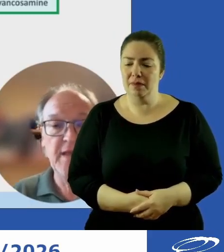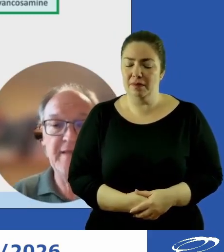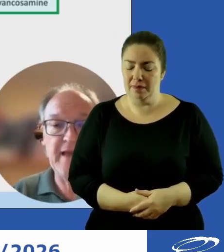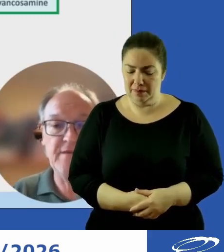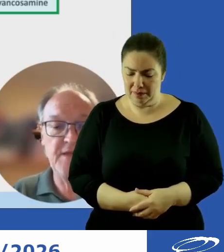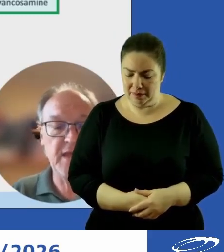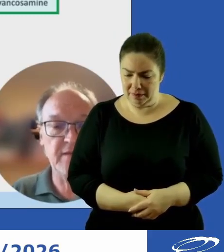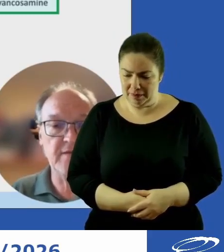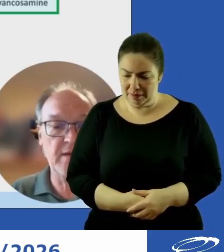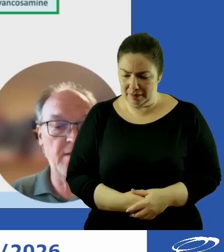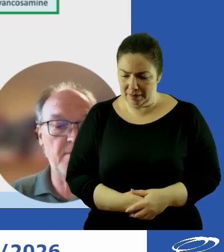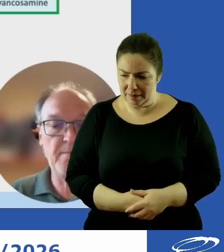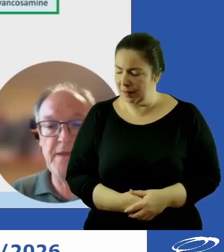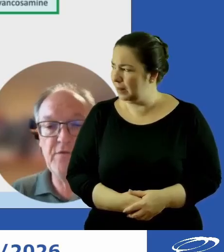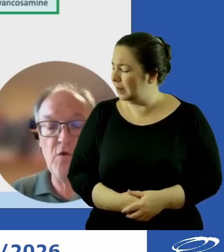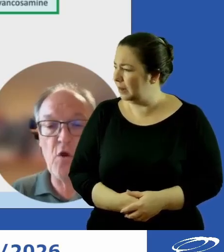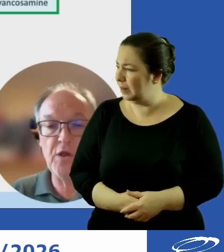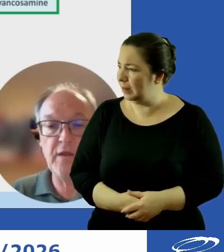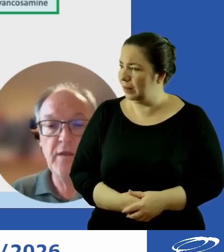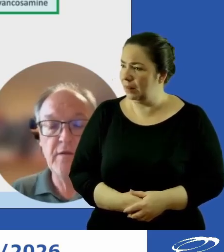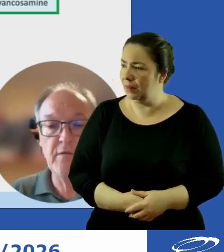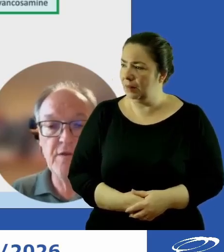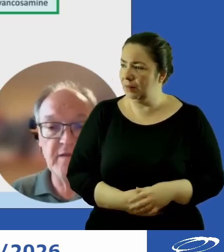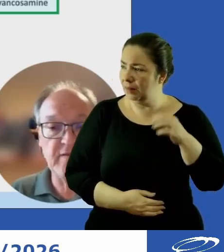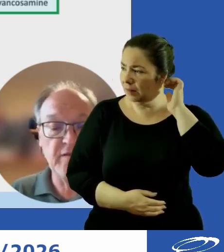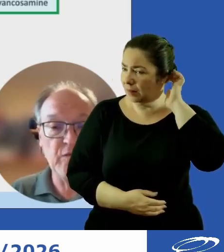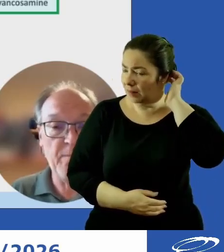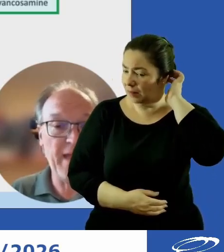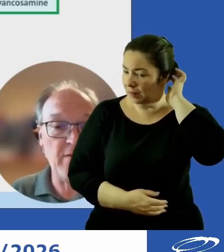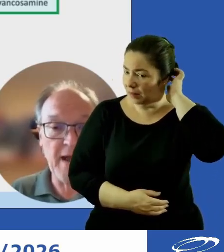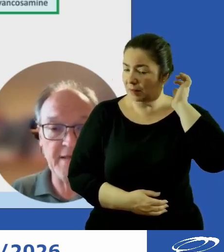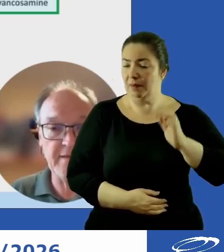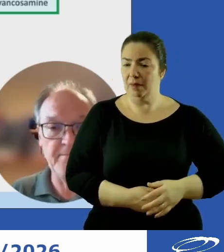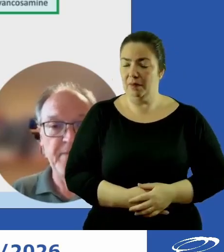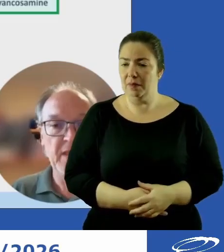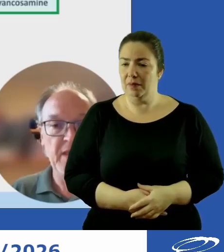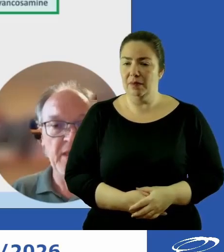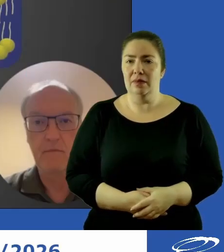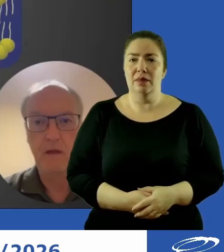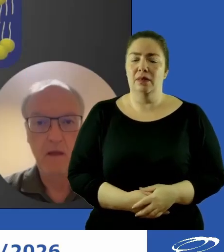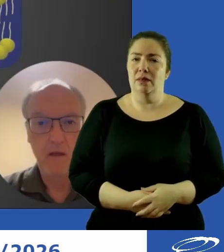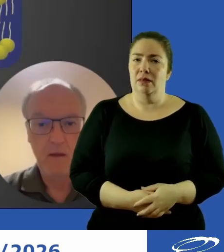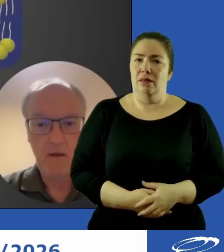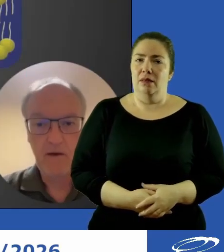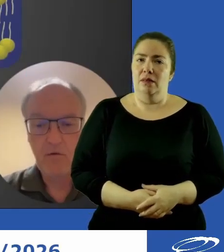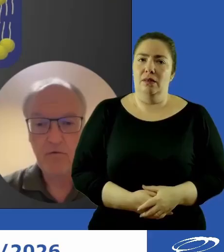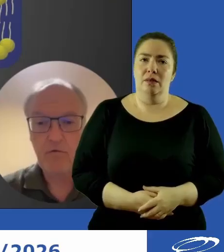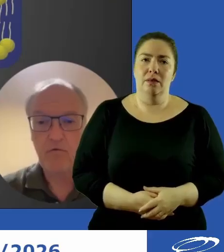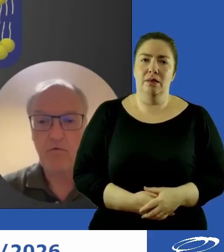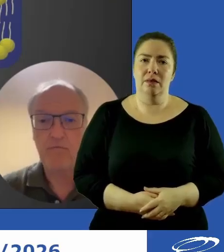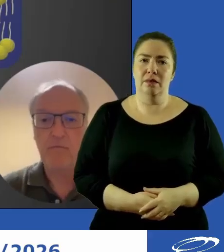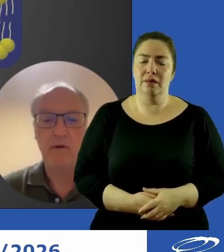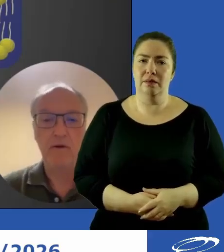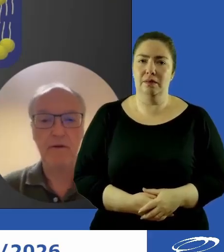is active against enterococci resistant to vancomycin. In order